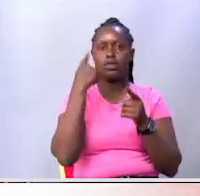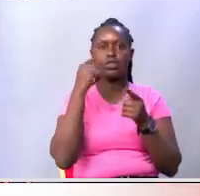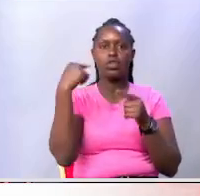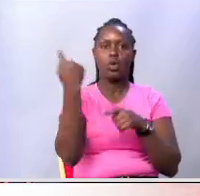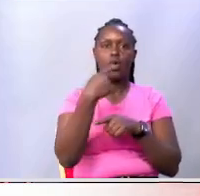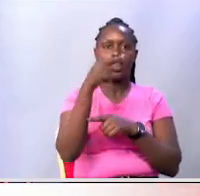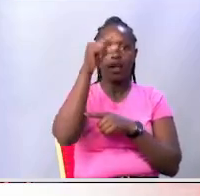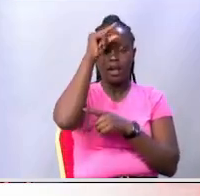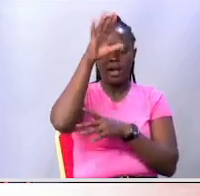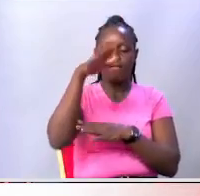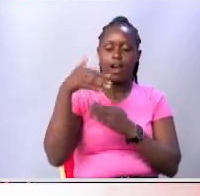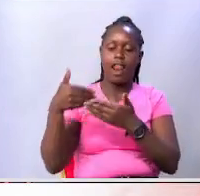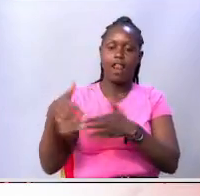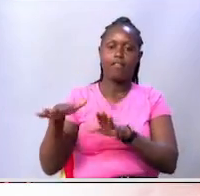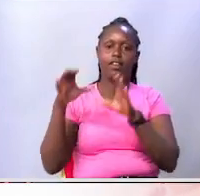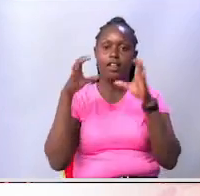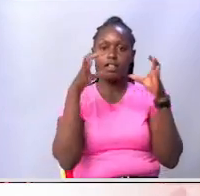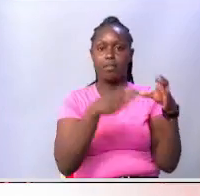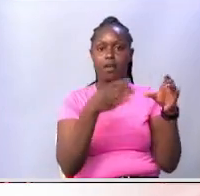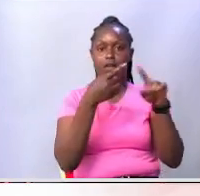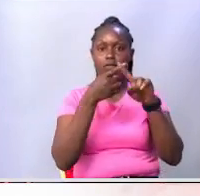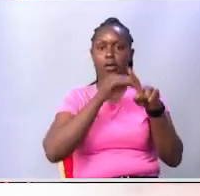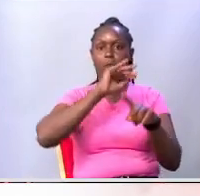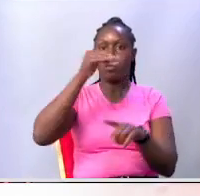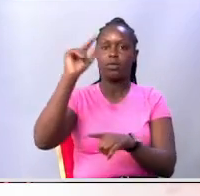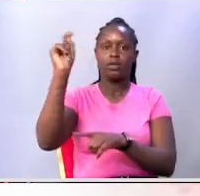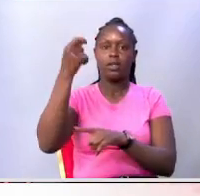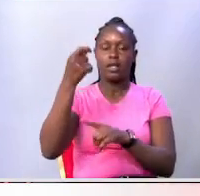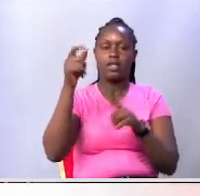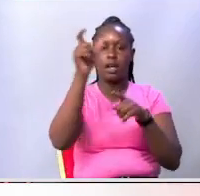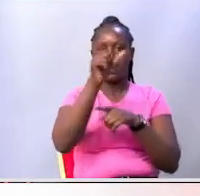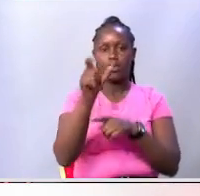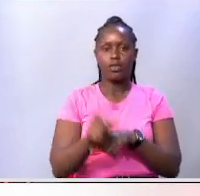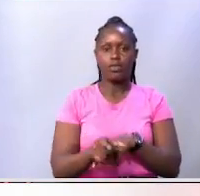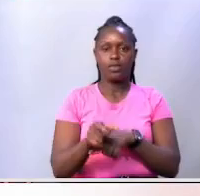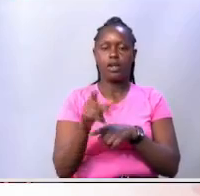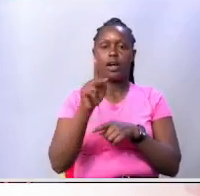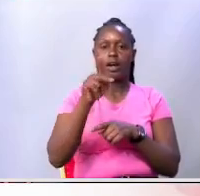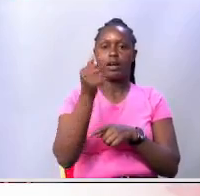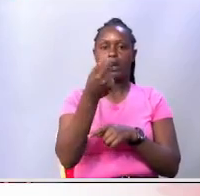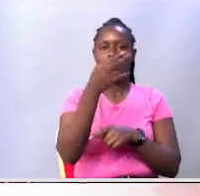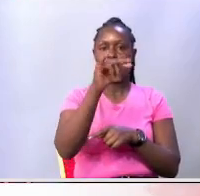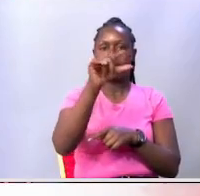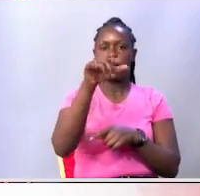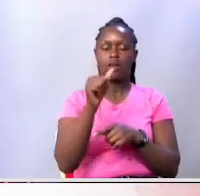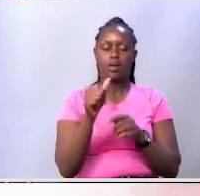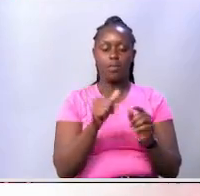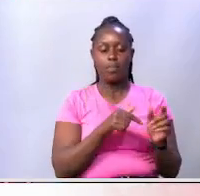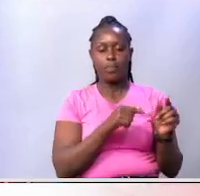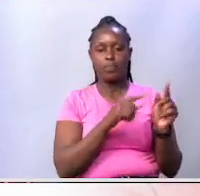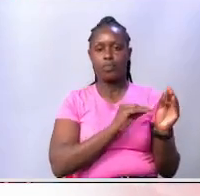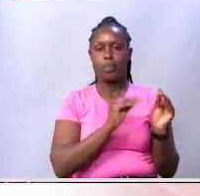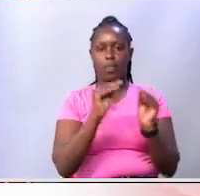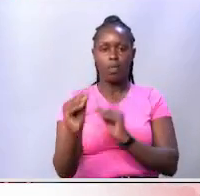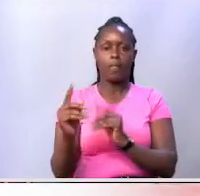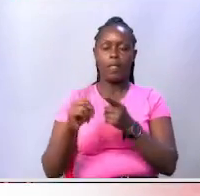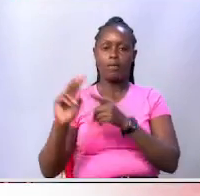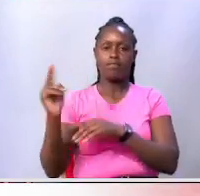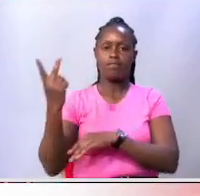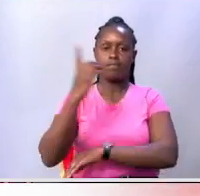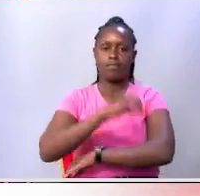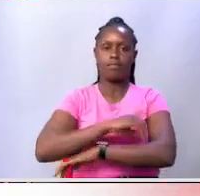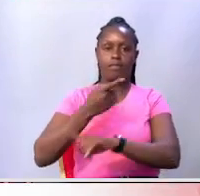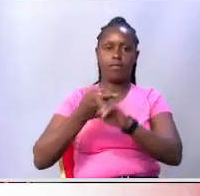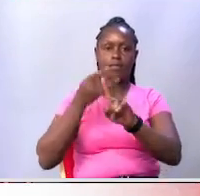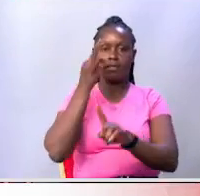governor left in the party from the Mount Kenya region. Kahiga and other leaders who accompanied Ruto during his second day of the